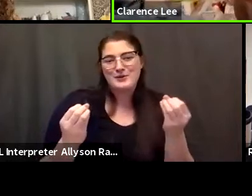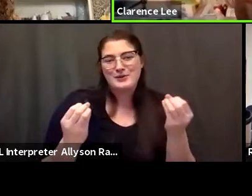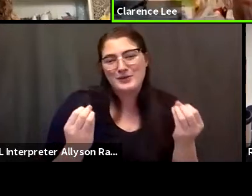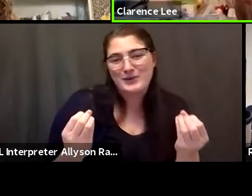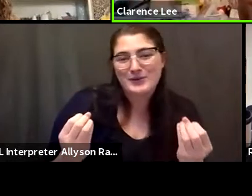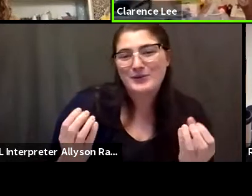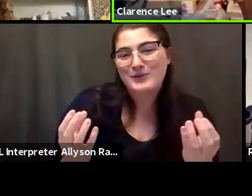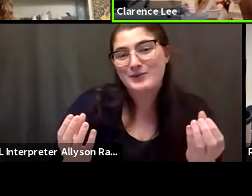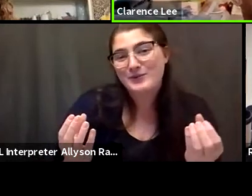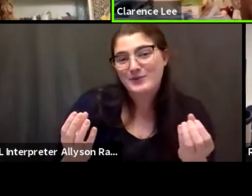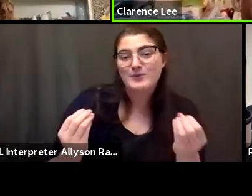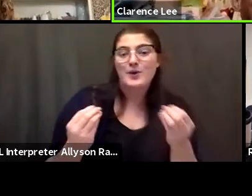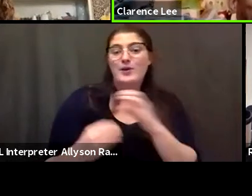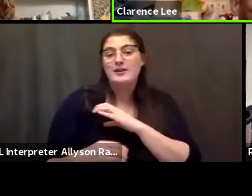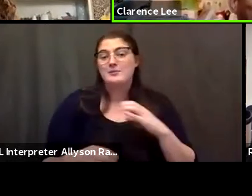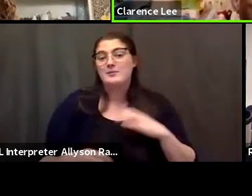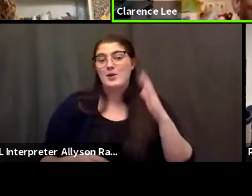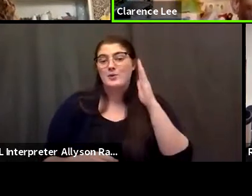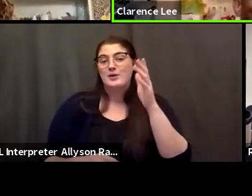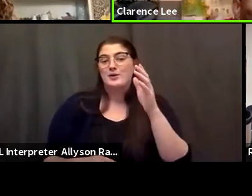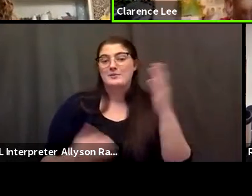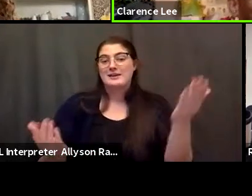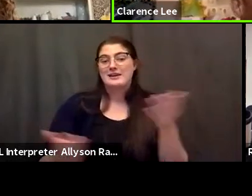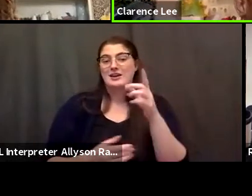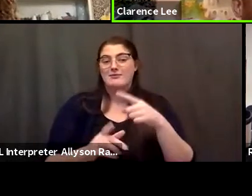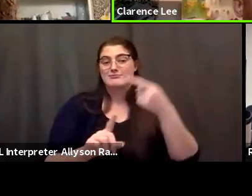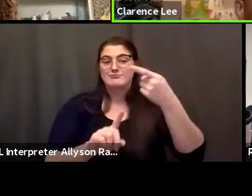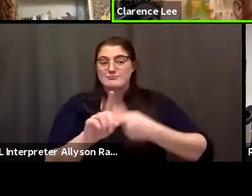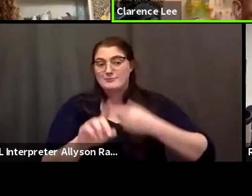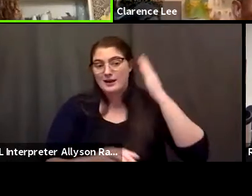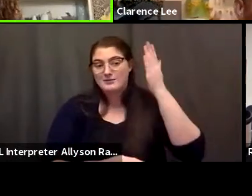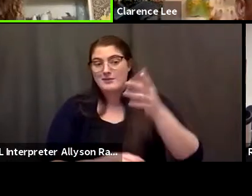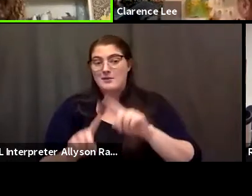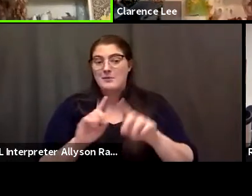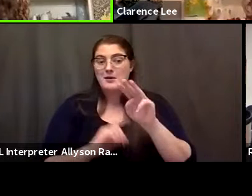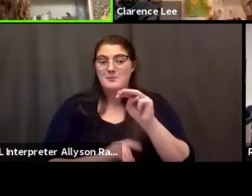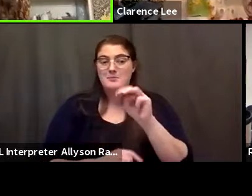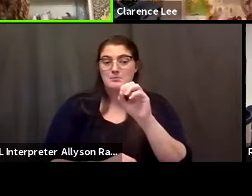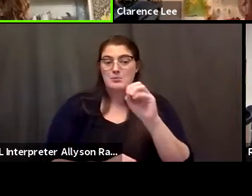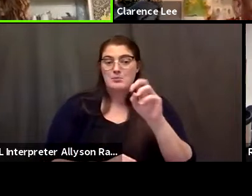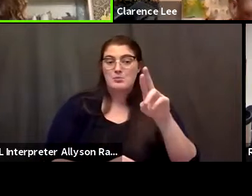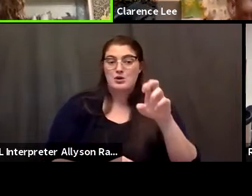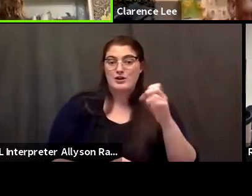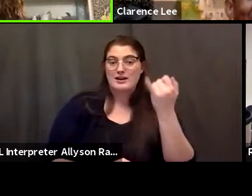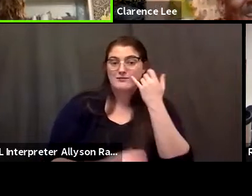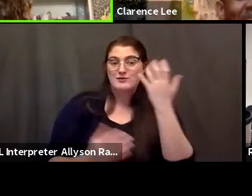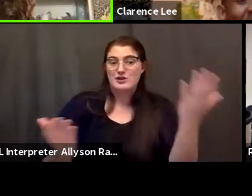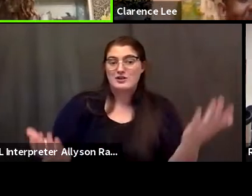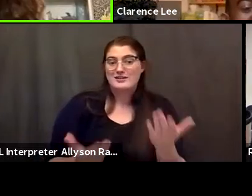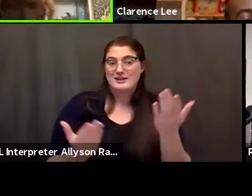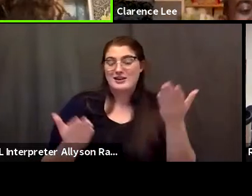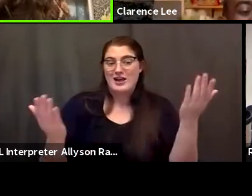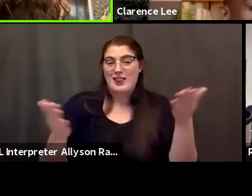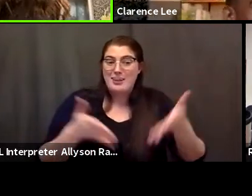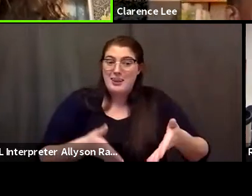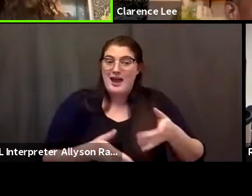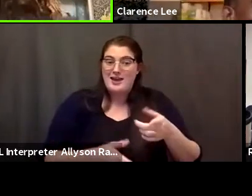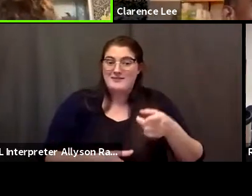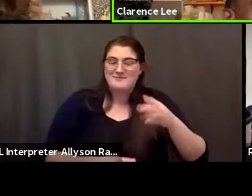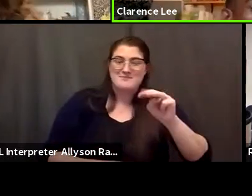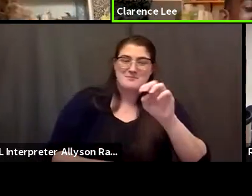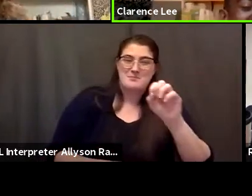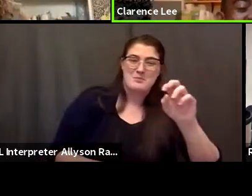because you will be here next month. But Commissioner Moore, since you're the only one left, if you have anything to say, as you last woman standing, I